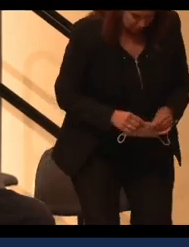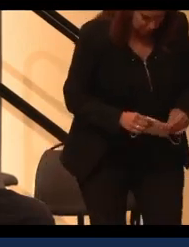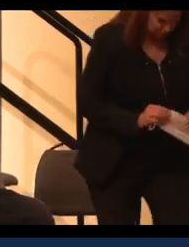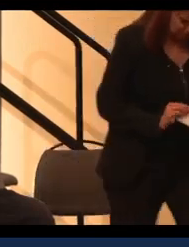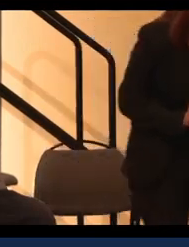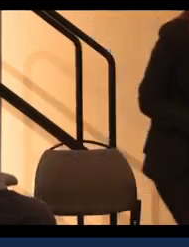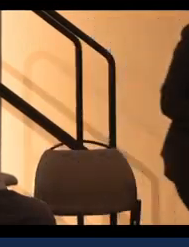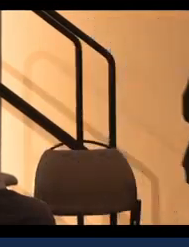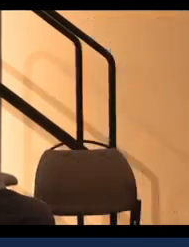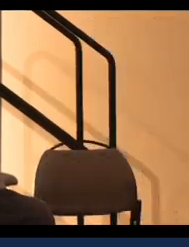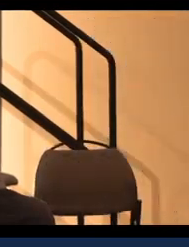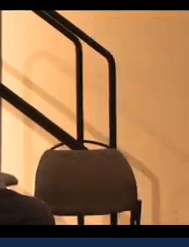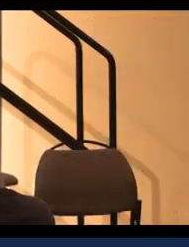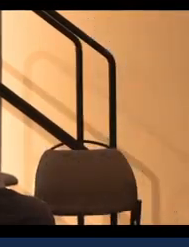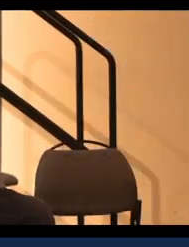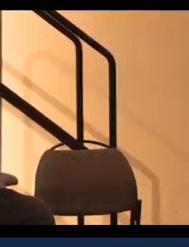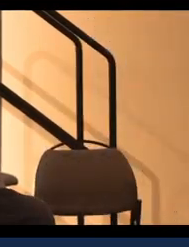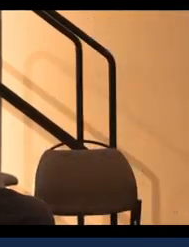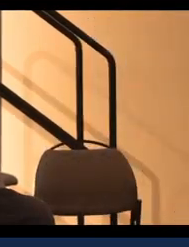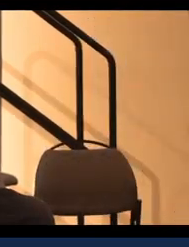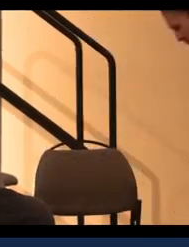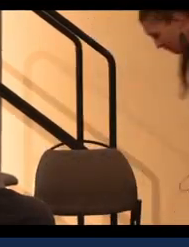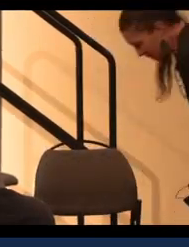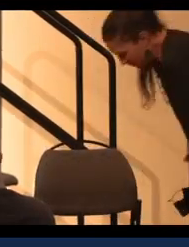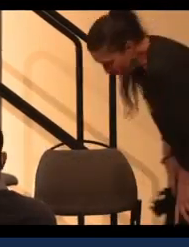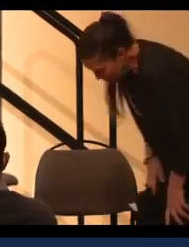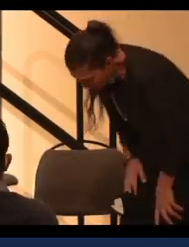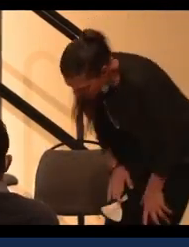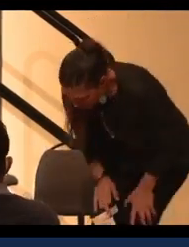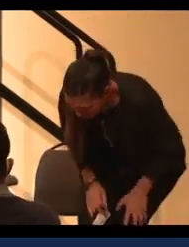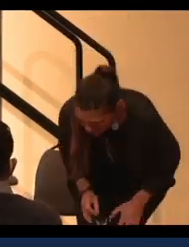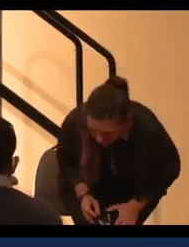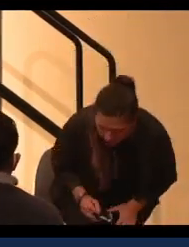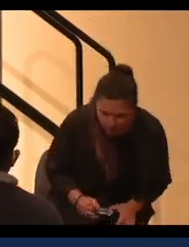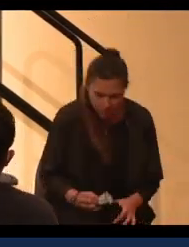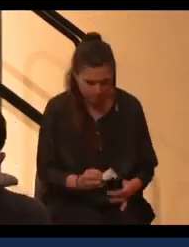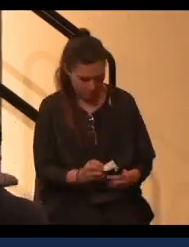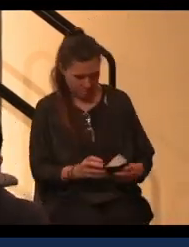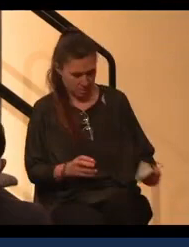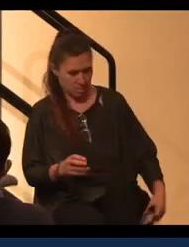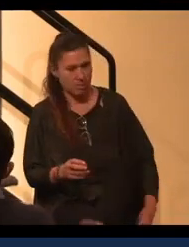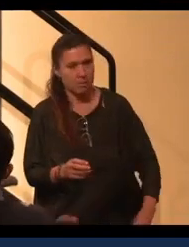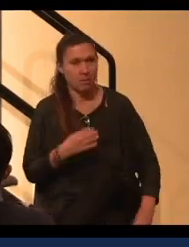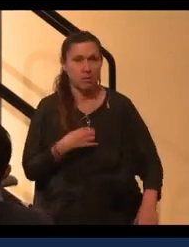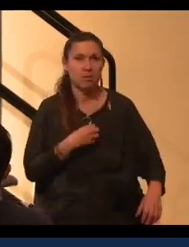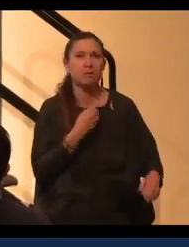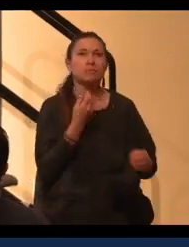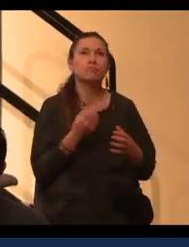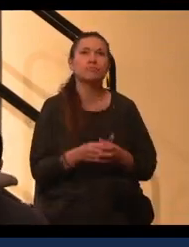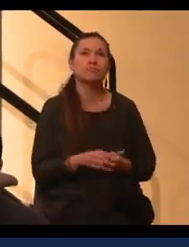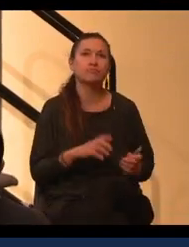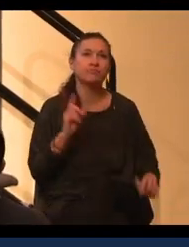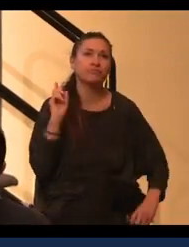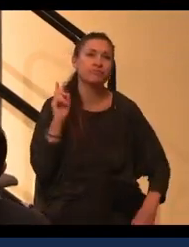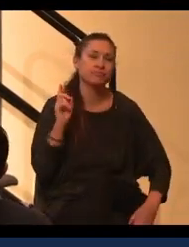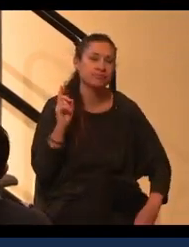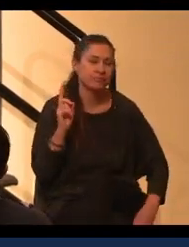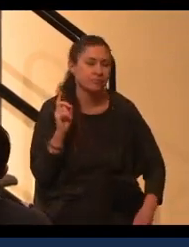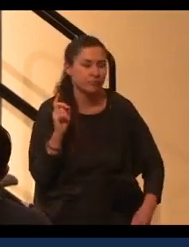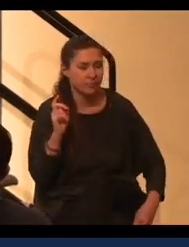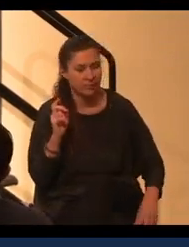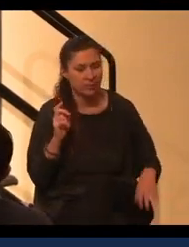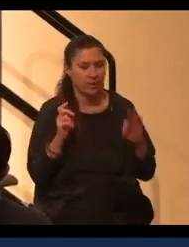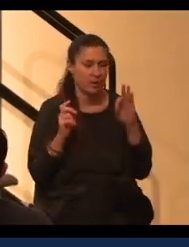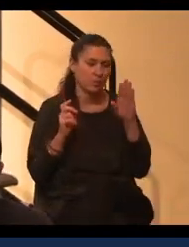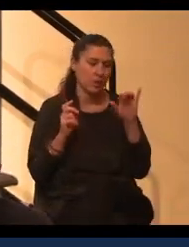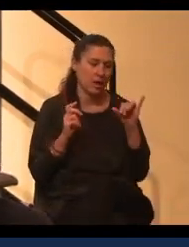Also within the FBI counterterrorism training materials, there was also things about Asians. You don't want to make eye contact with them. You don't want to shake